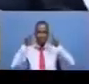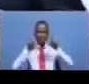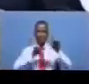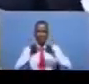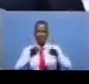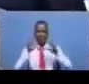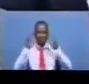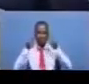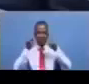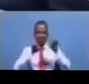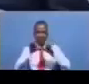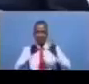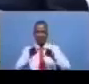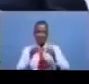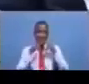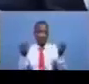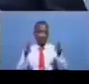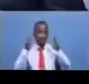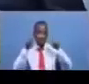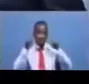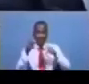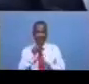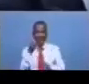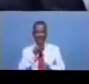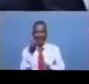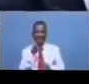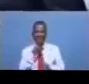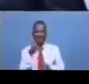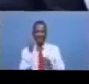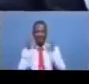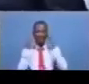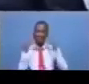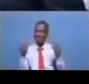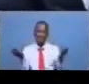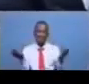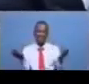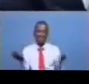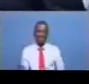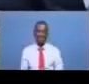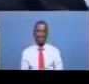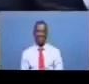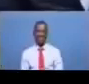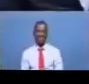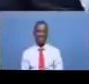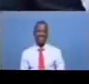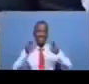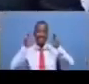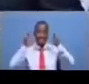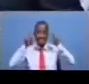muka kawo shi court dukan shine matan da muka sa aiki hannunta ta zo ta gwada